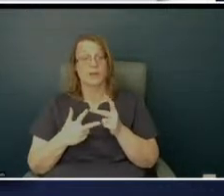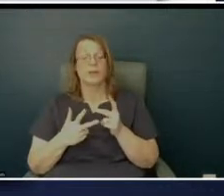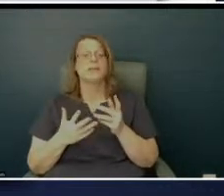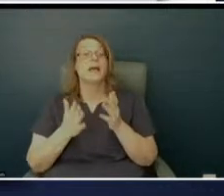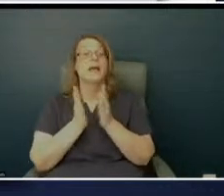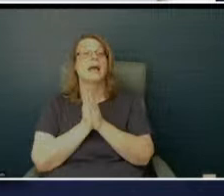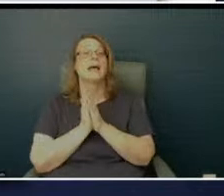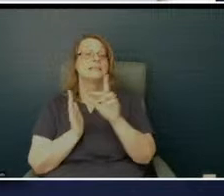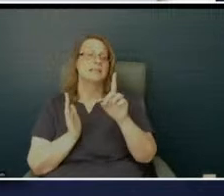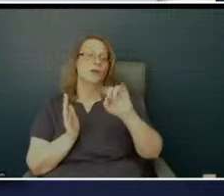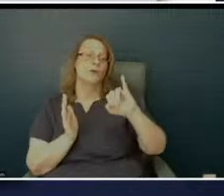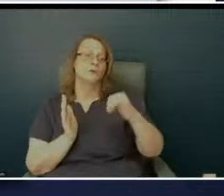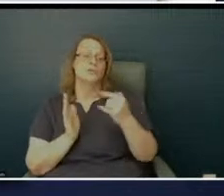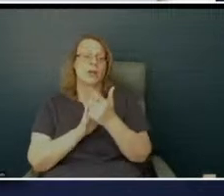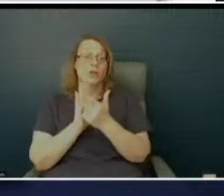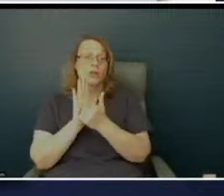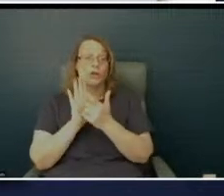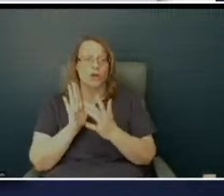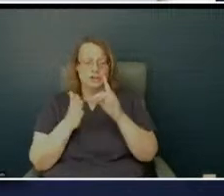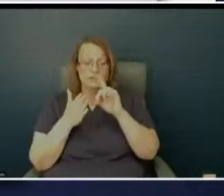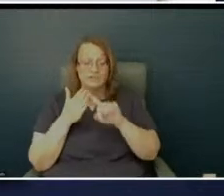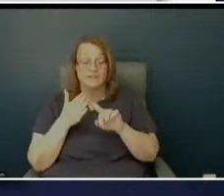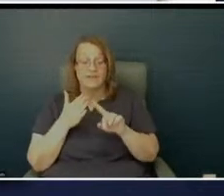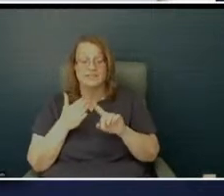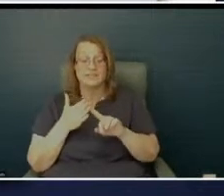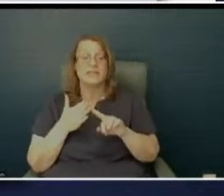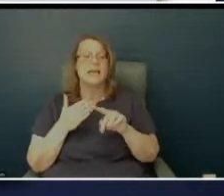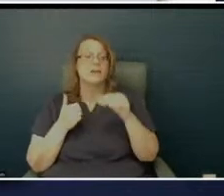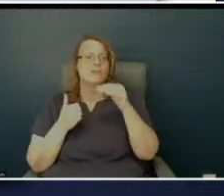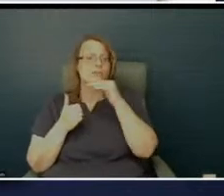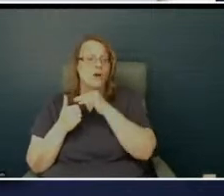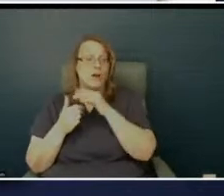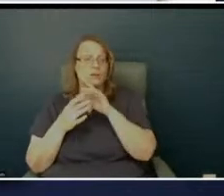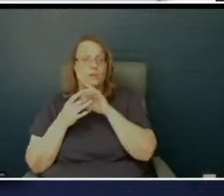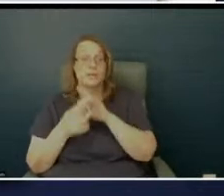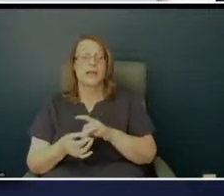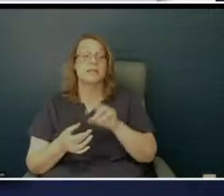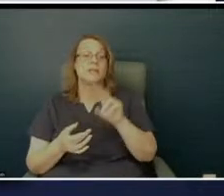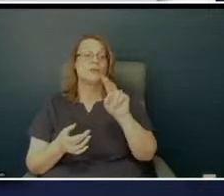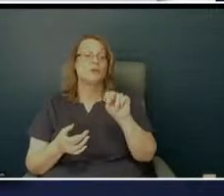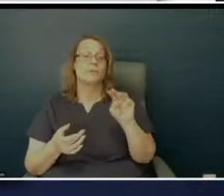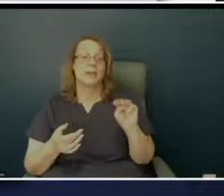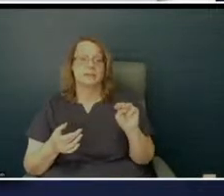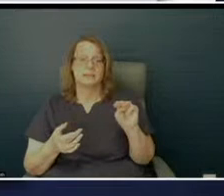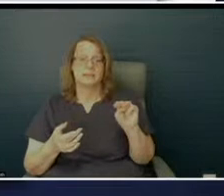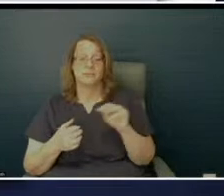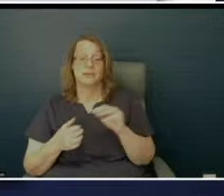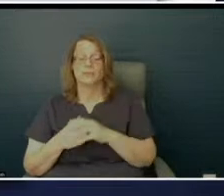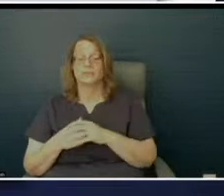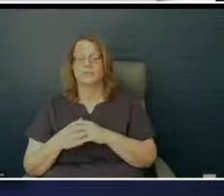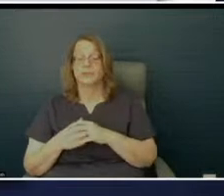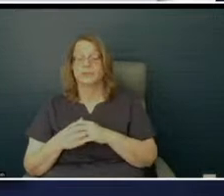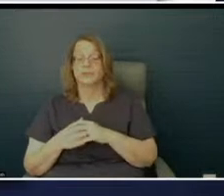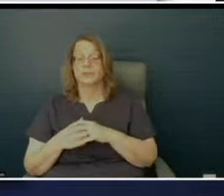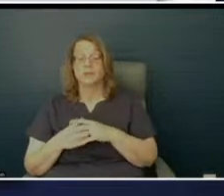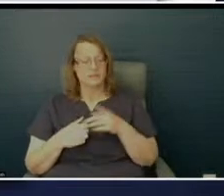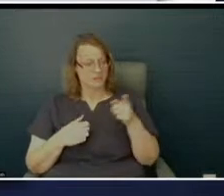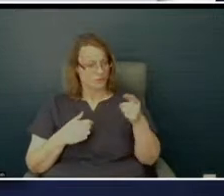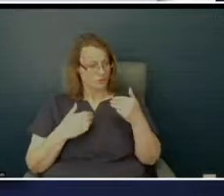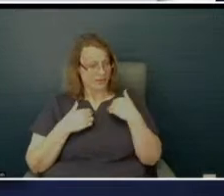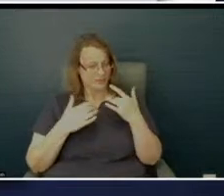lawyers investigate allegations of fraud related to New Mexico. Mr. Rosen, did you have concern about these